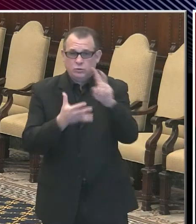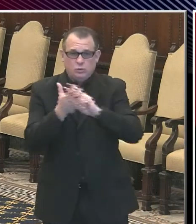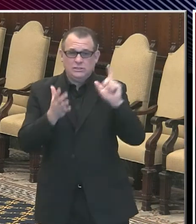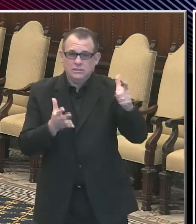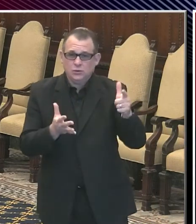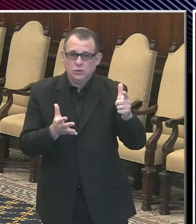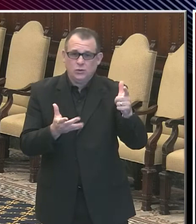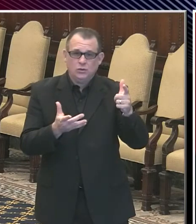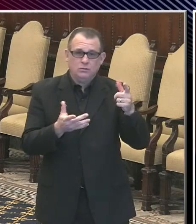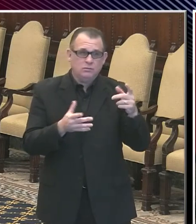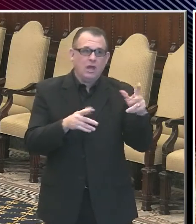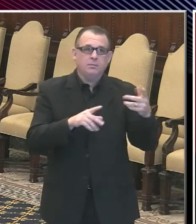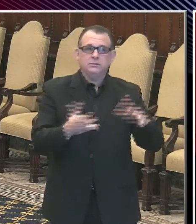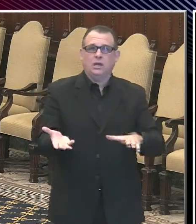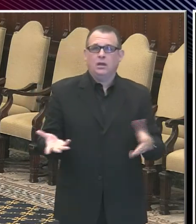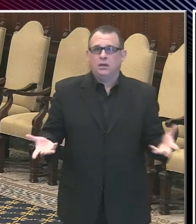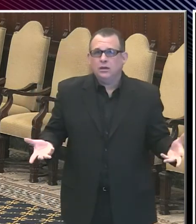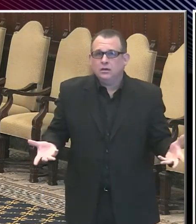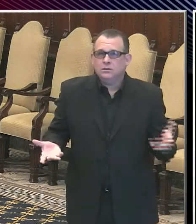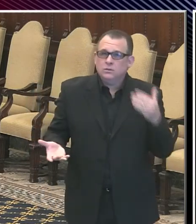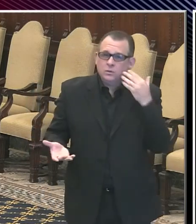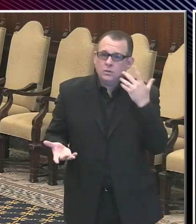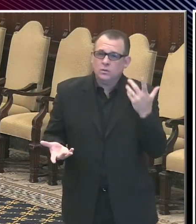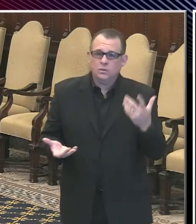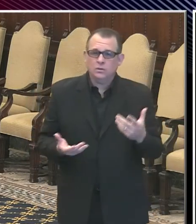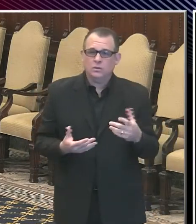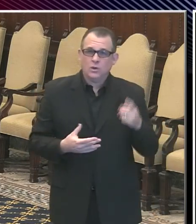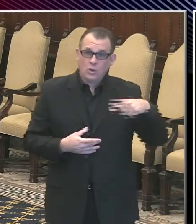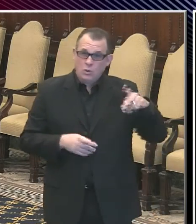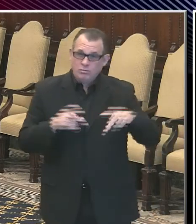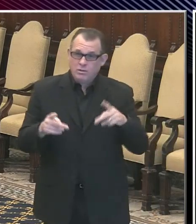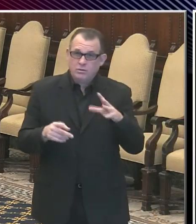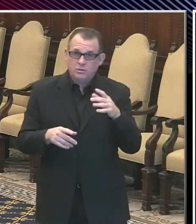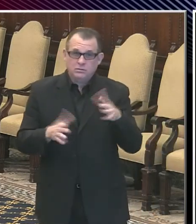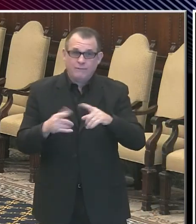So are those people who die at home?